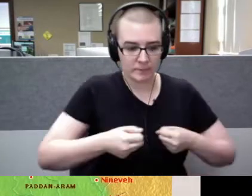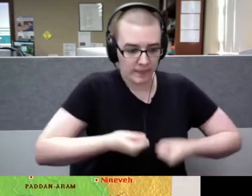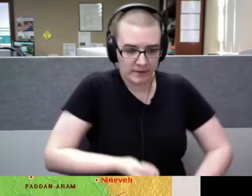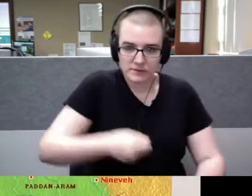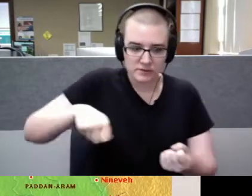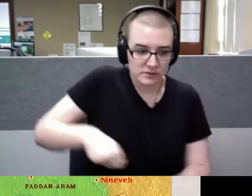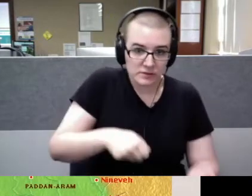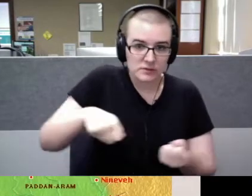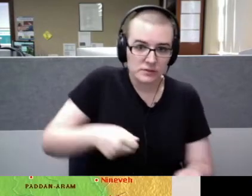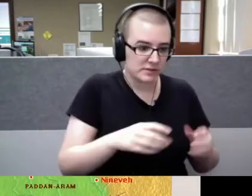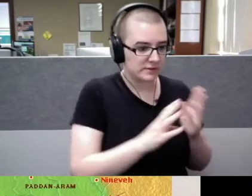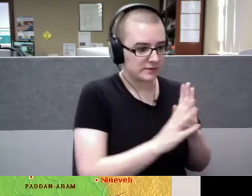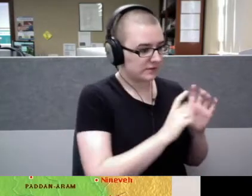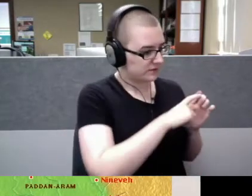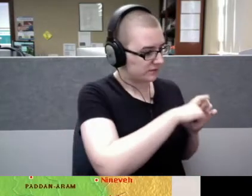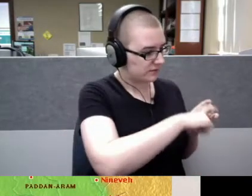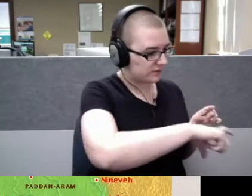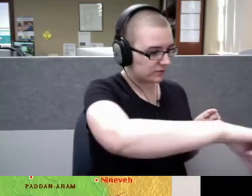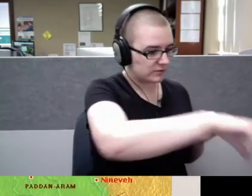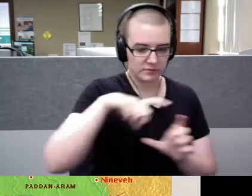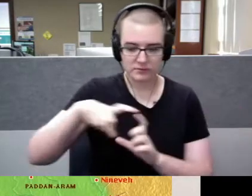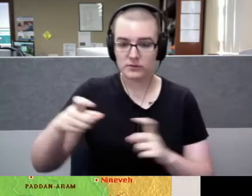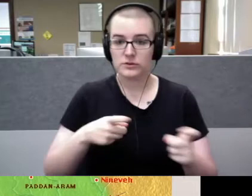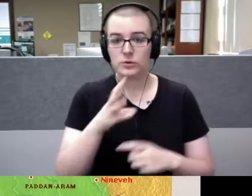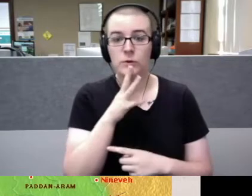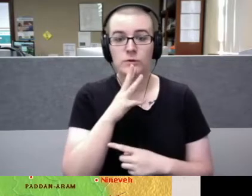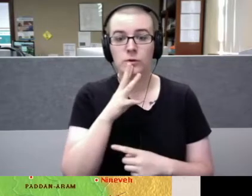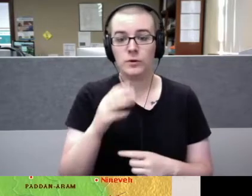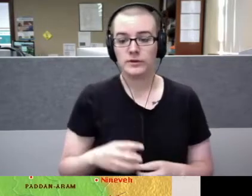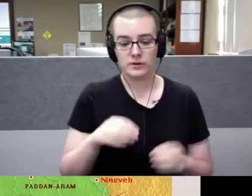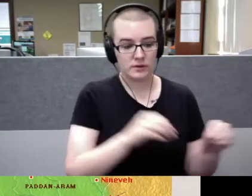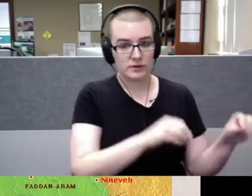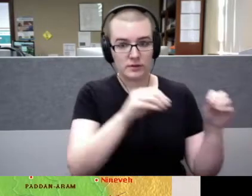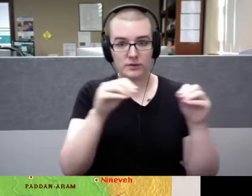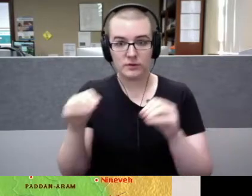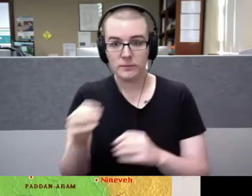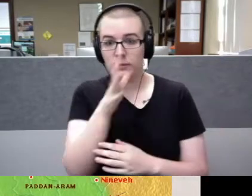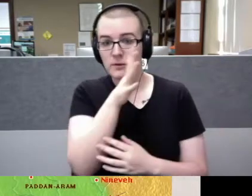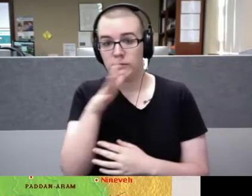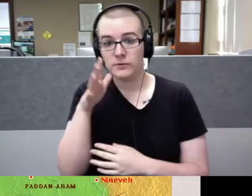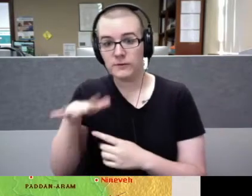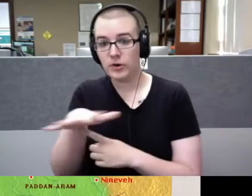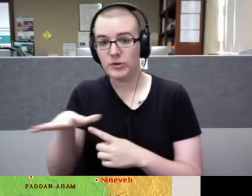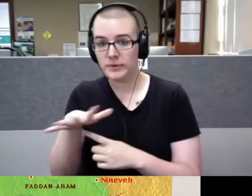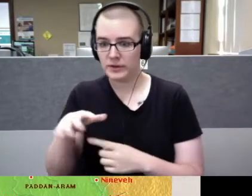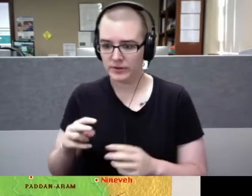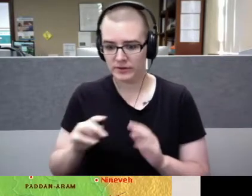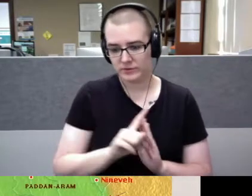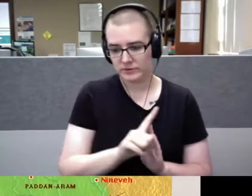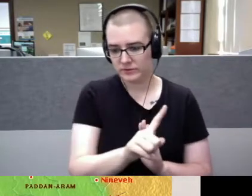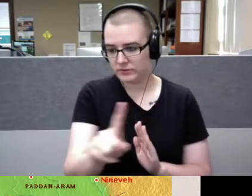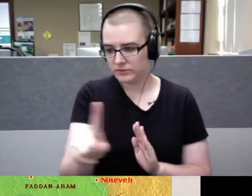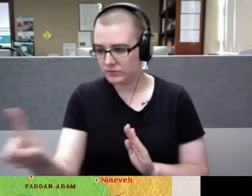lead water away from a stream or a river and into farming territory. And this is going to control that flooding. This is